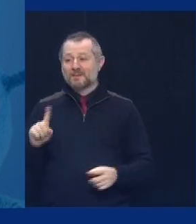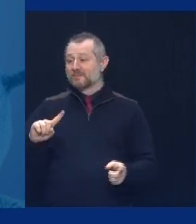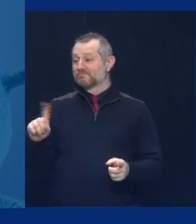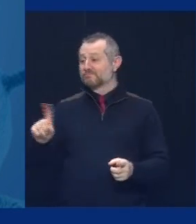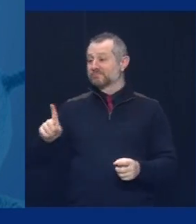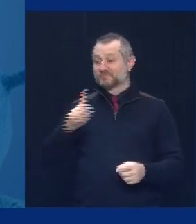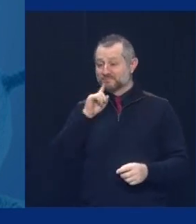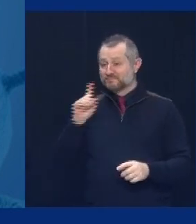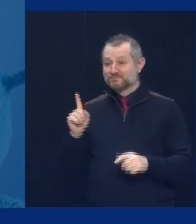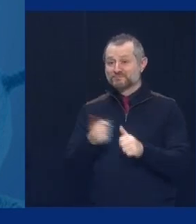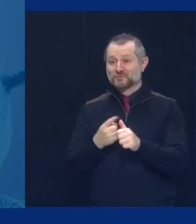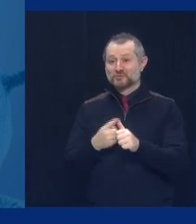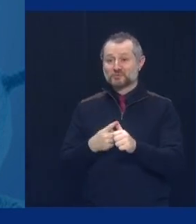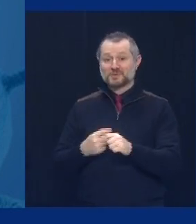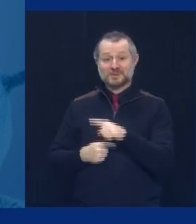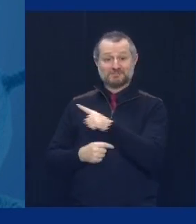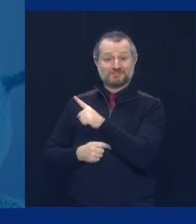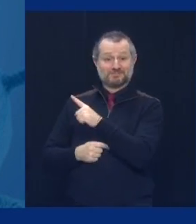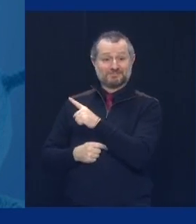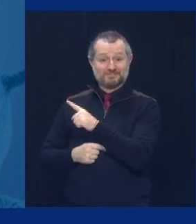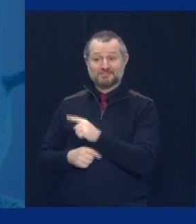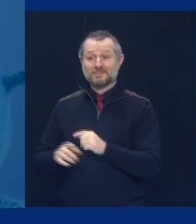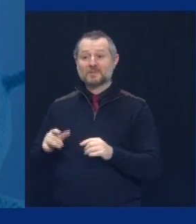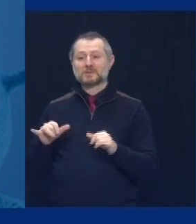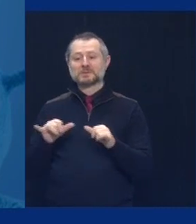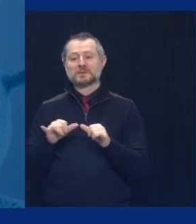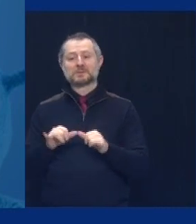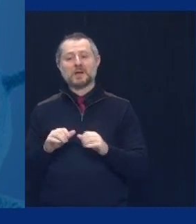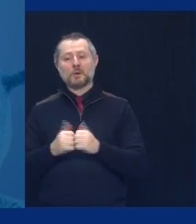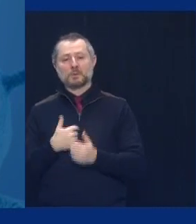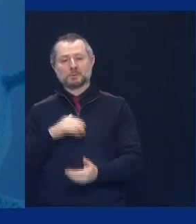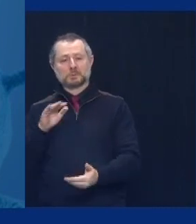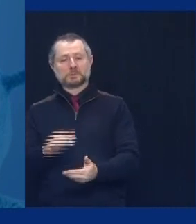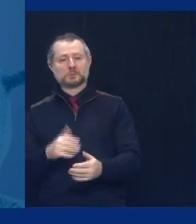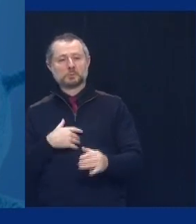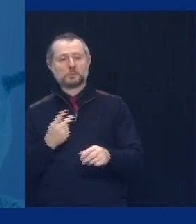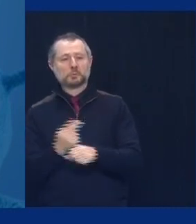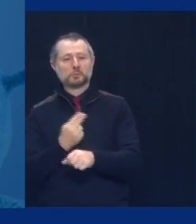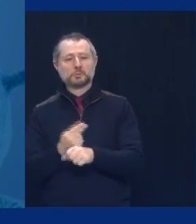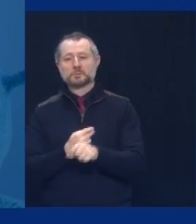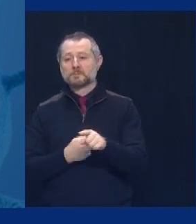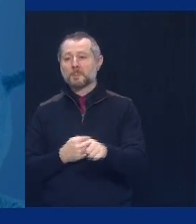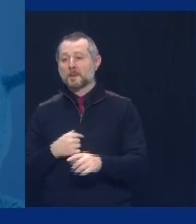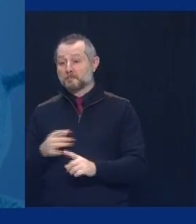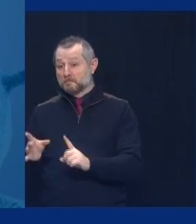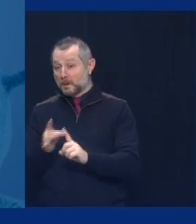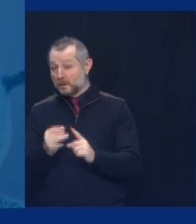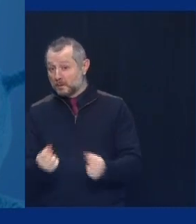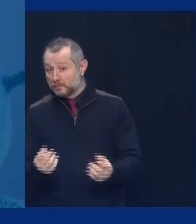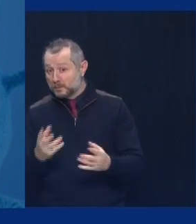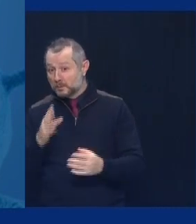The criteria, the metrics we use, what is the positivity rate? What is the hospitalization rate? What is the